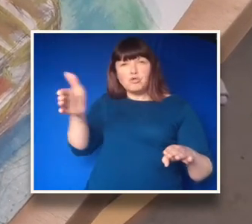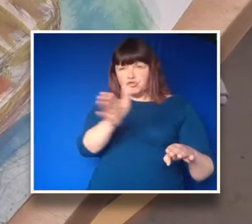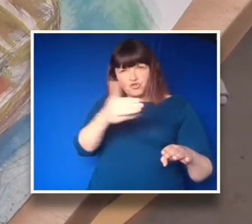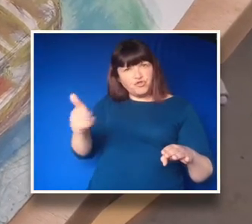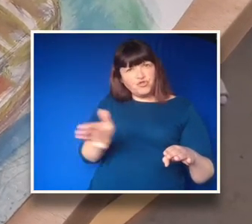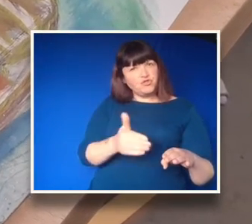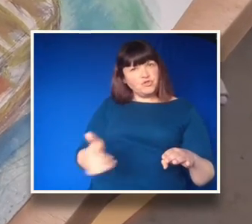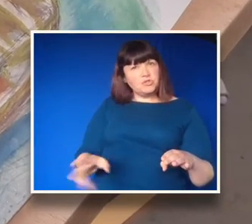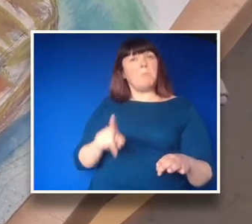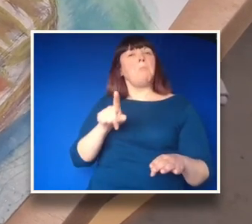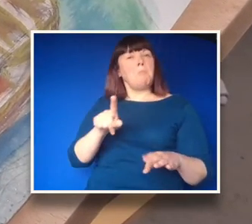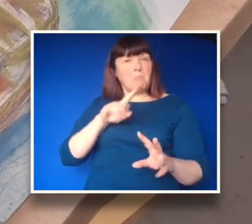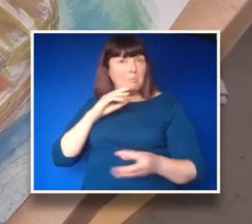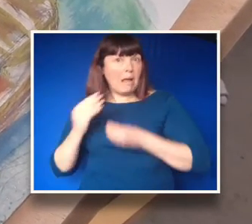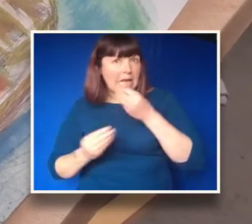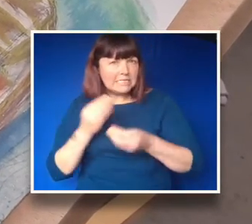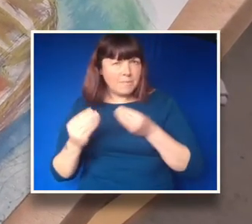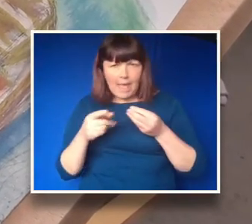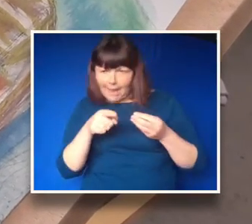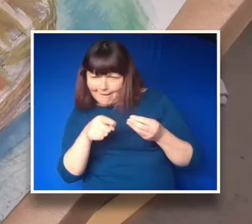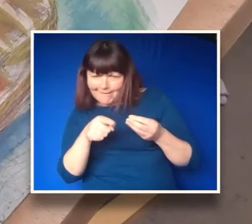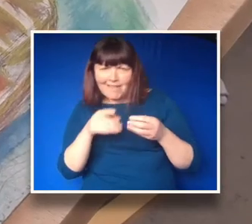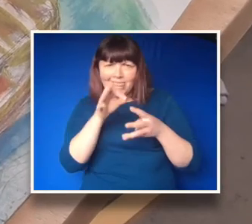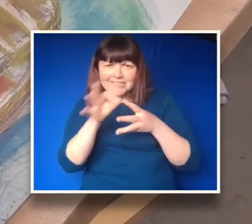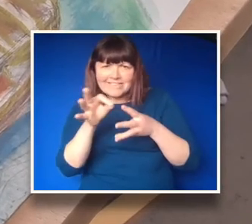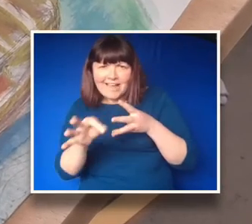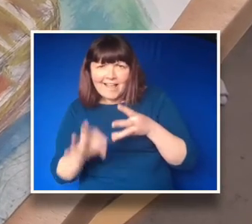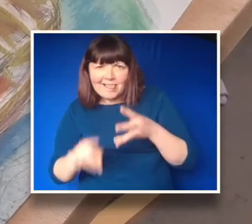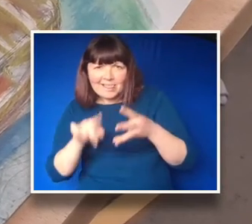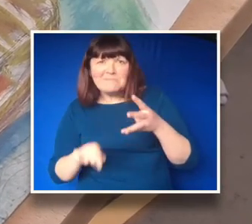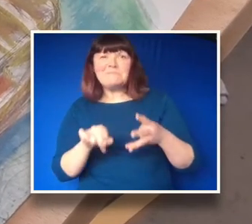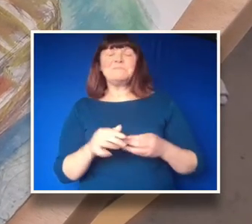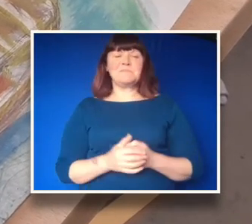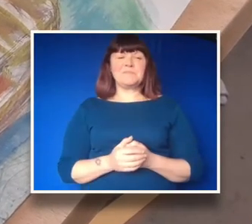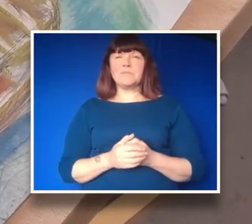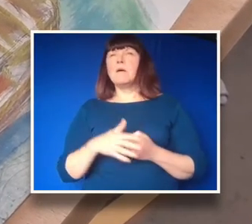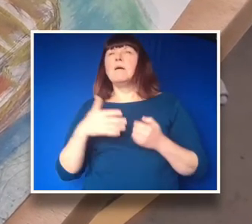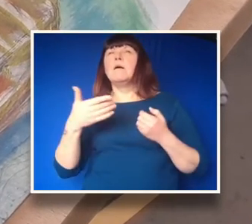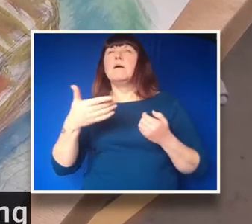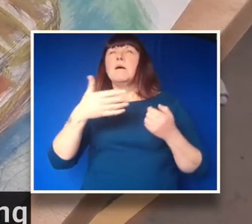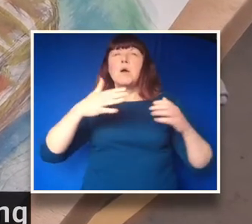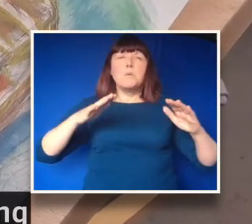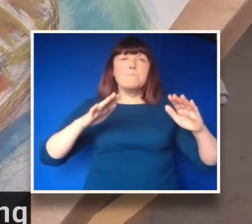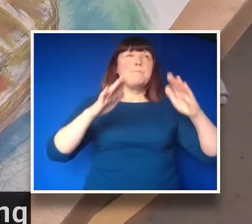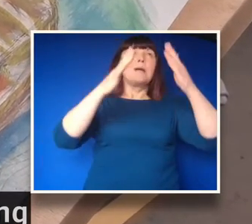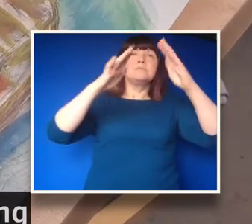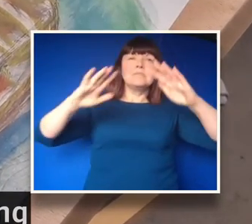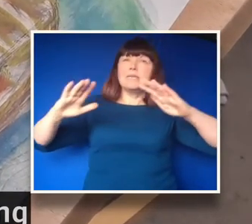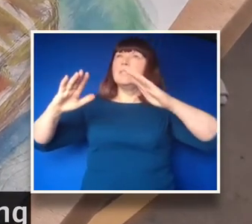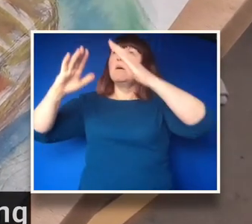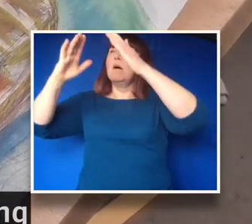I'd explain to you a little bit about the details here. So I've obviously got the mountains in the background and this nice